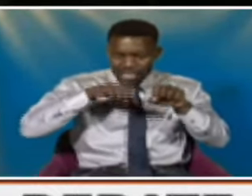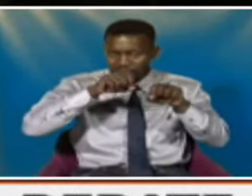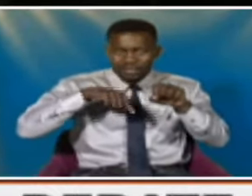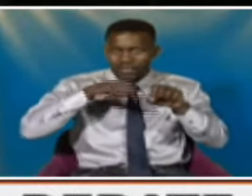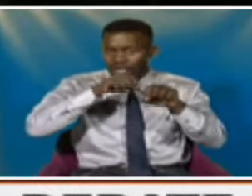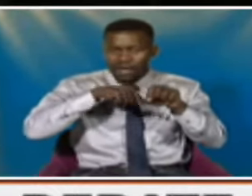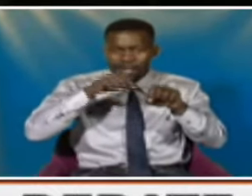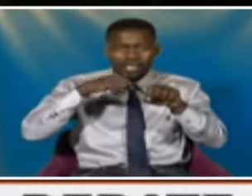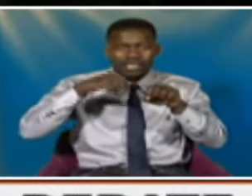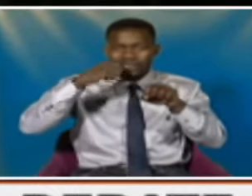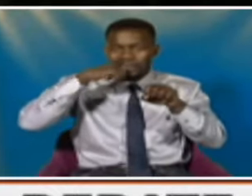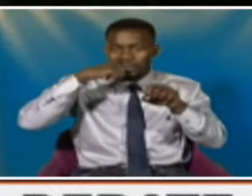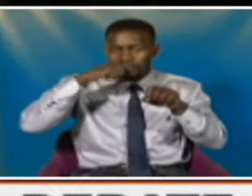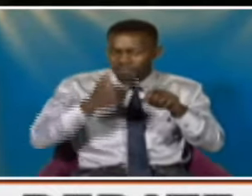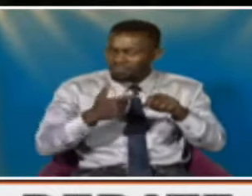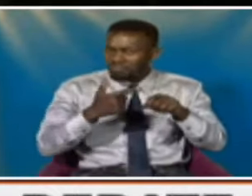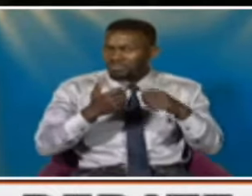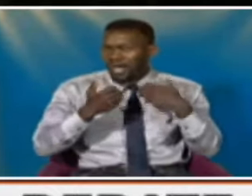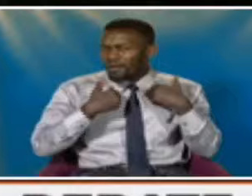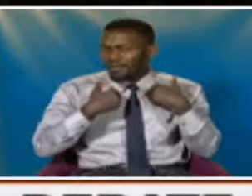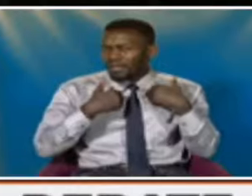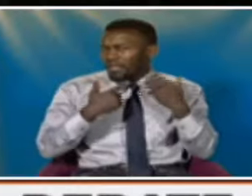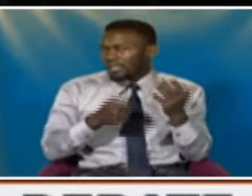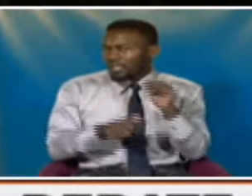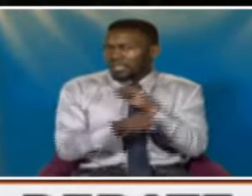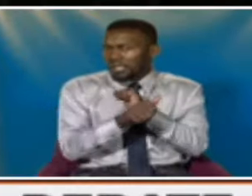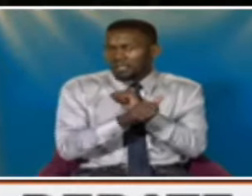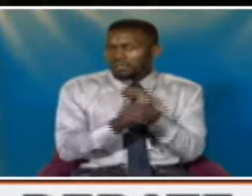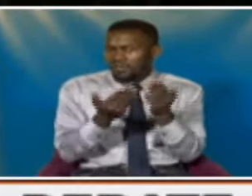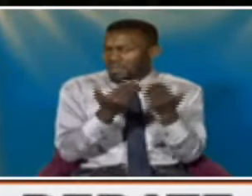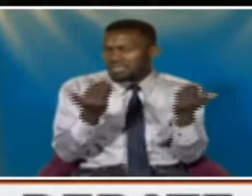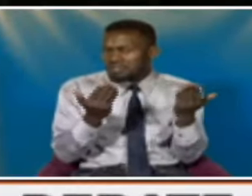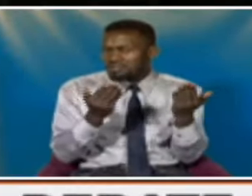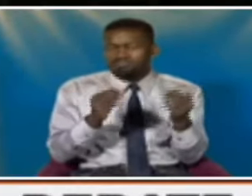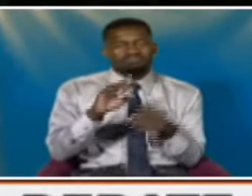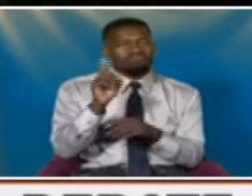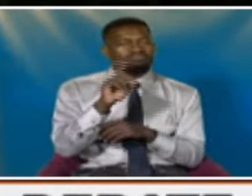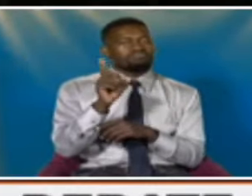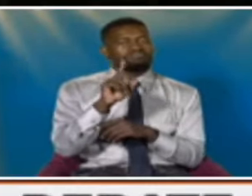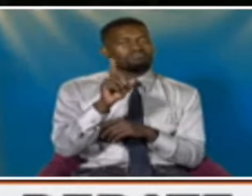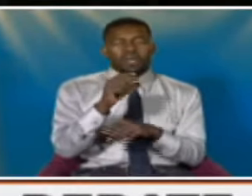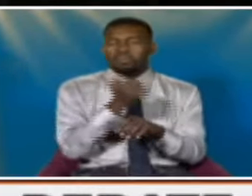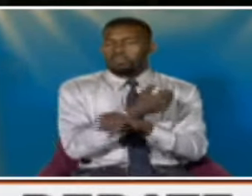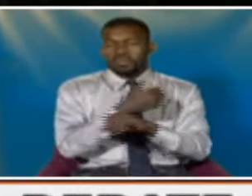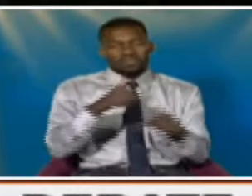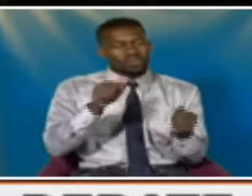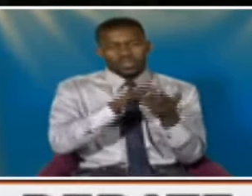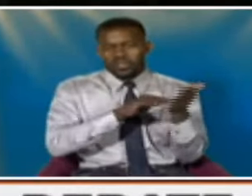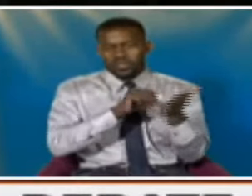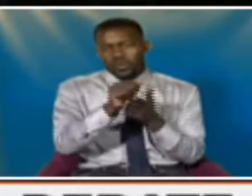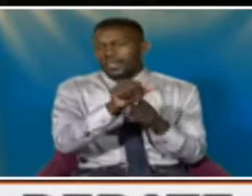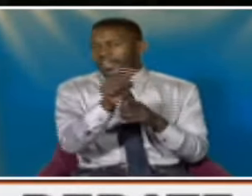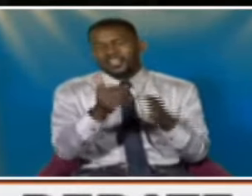contain such a high level of the active ingredient which can cause damage or